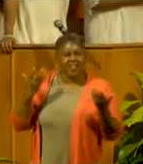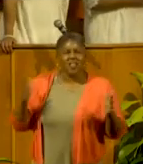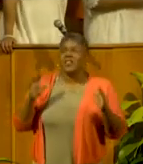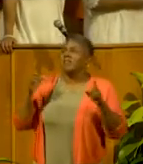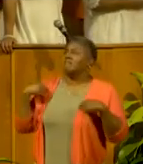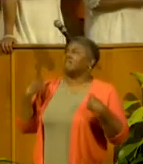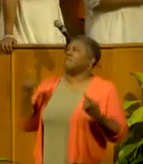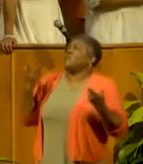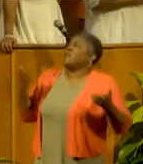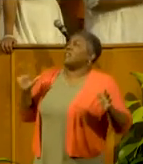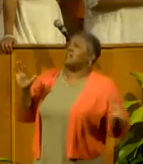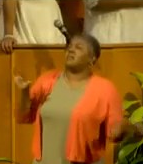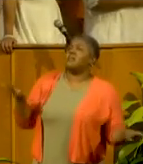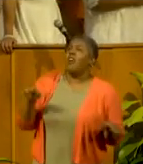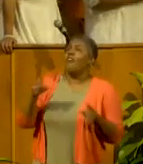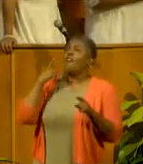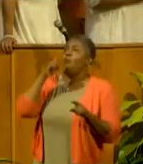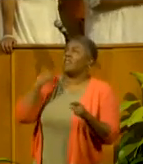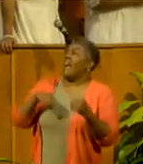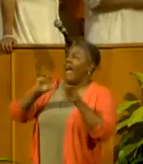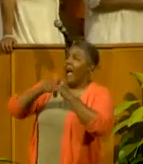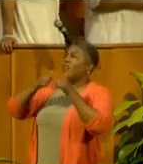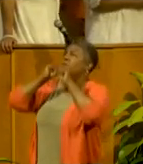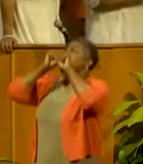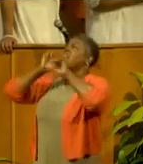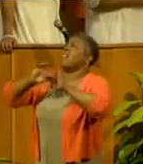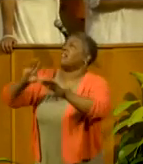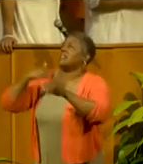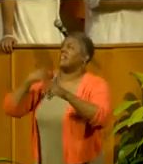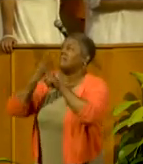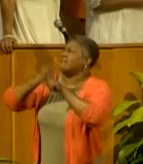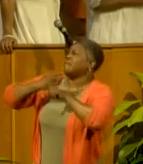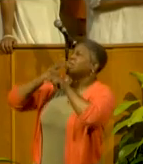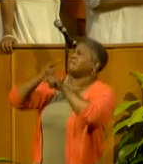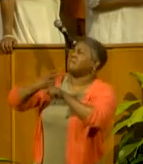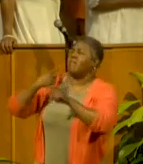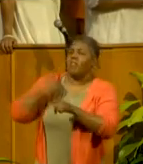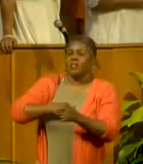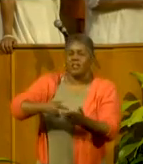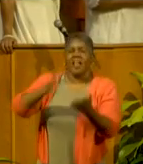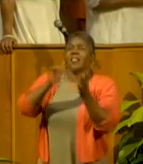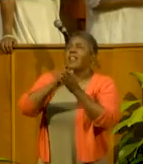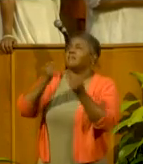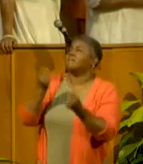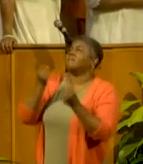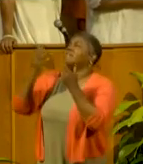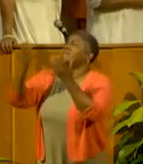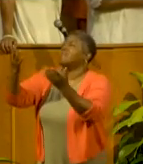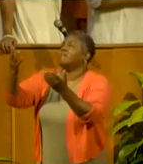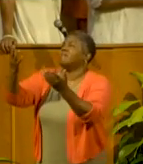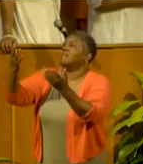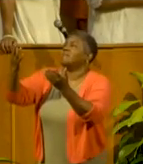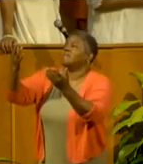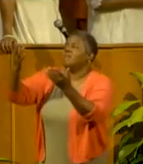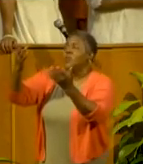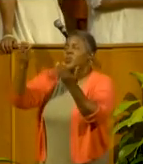us and how you blessed us and how you brought us, we can't say it enough.